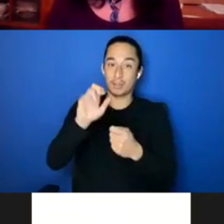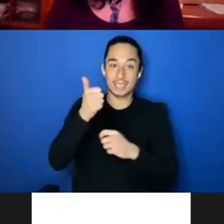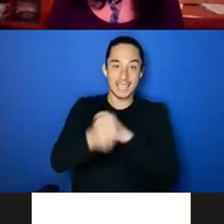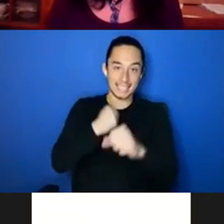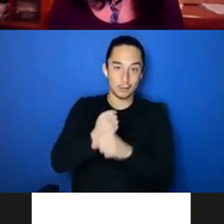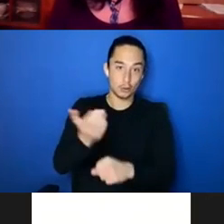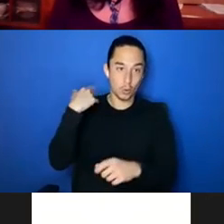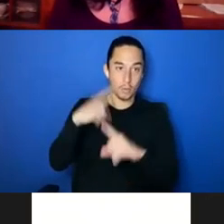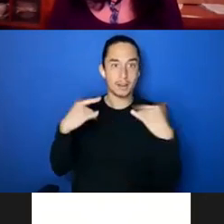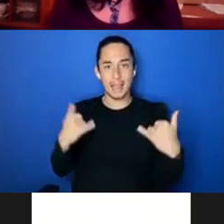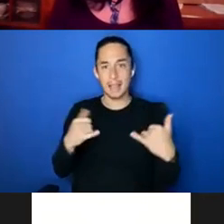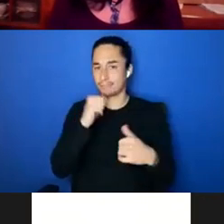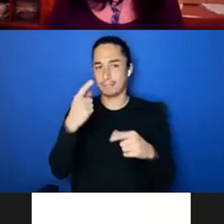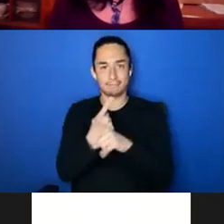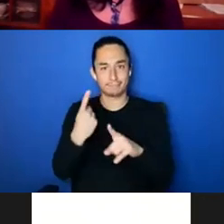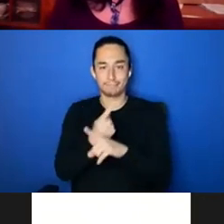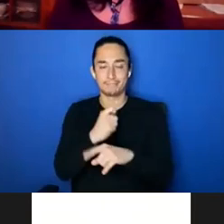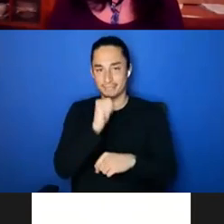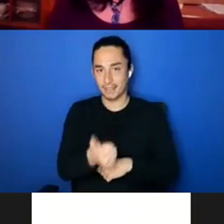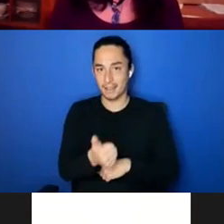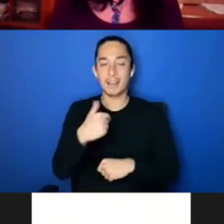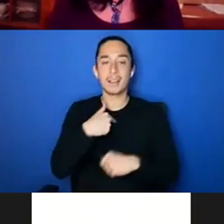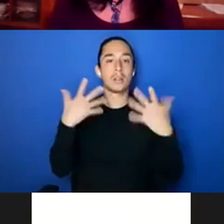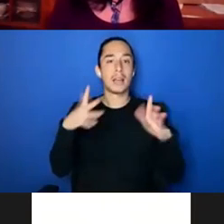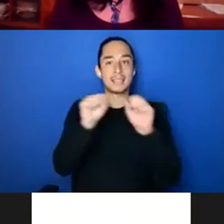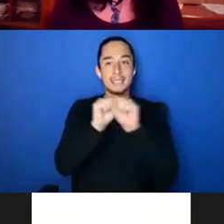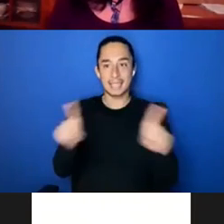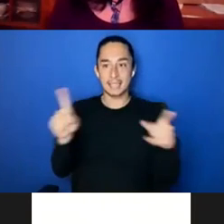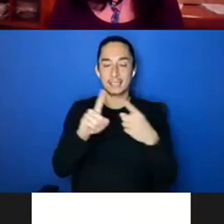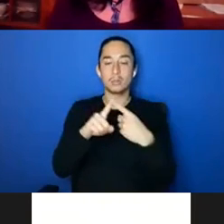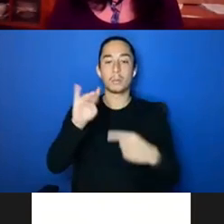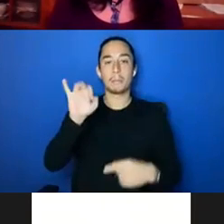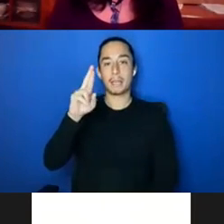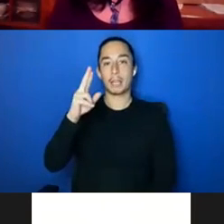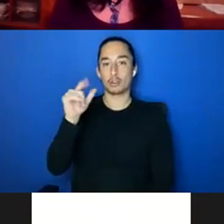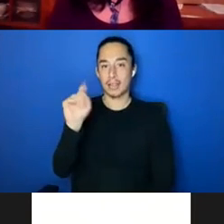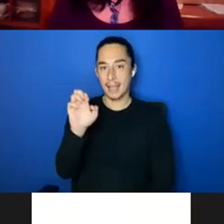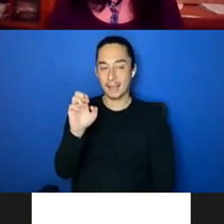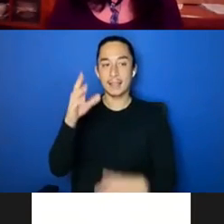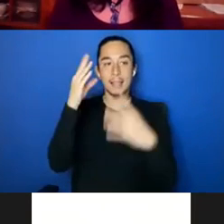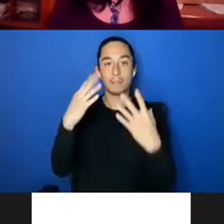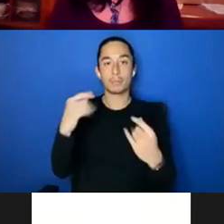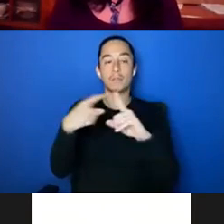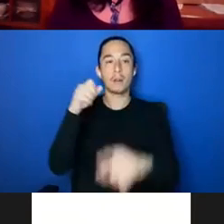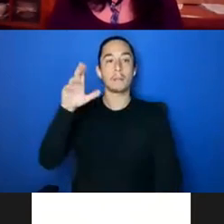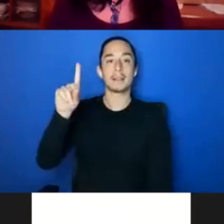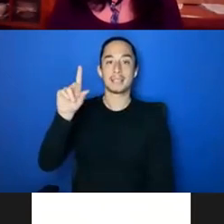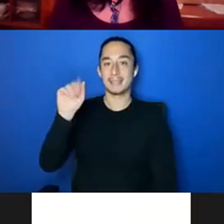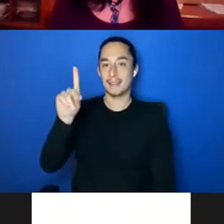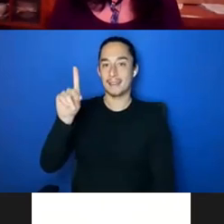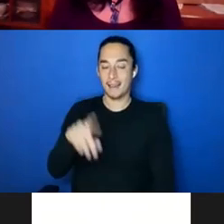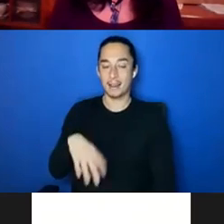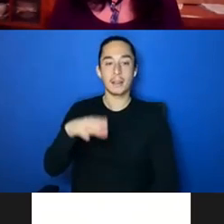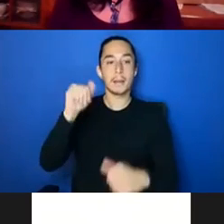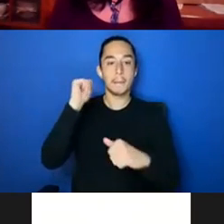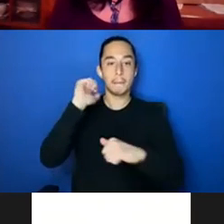longer accurate today. So I did send to Birgit the information from DAD, which is based on